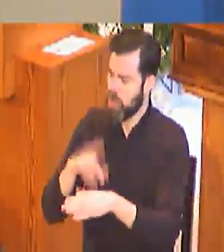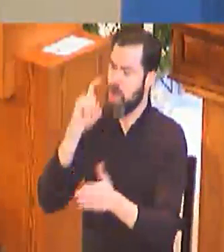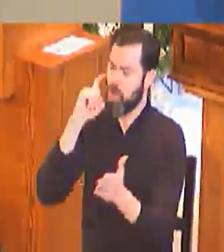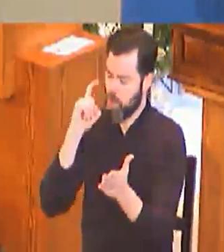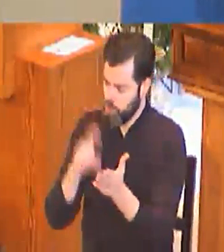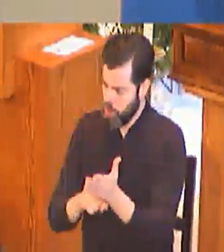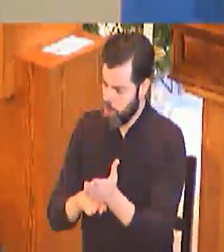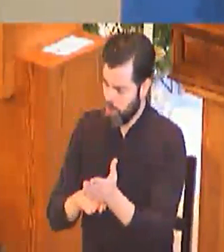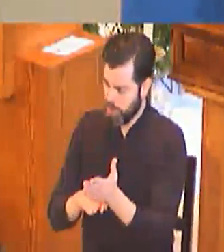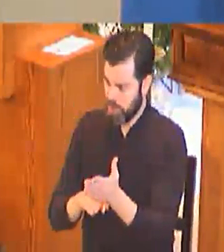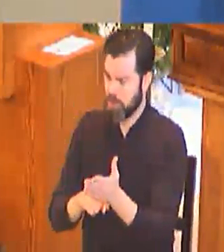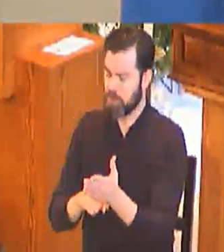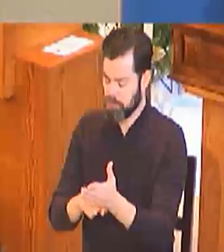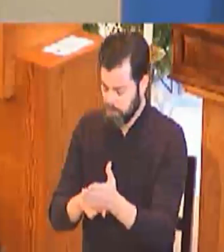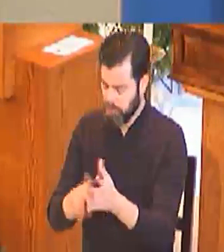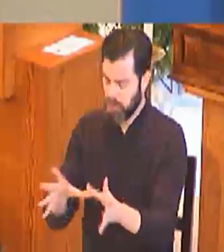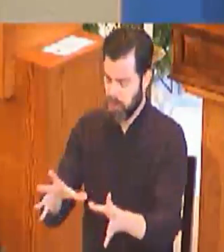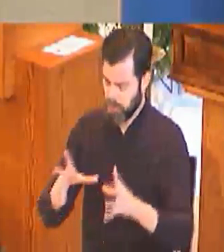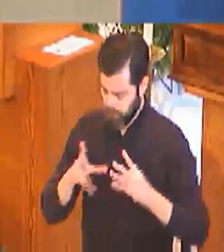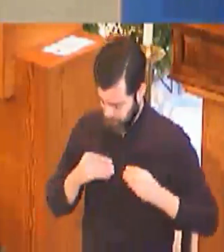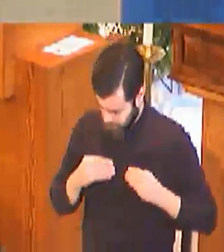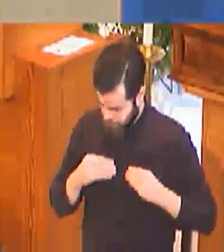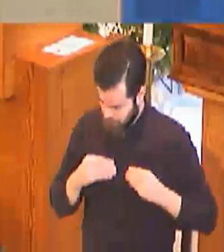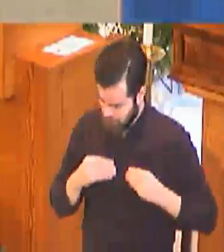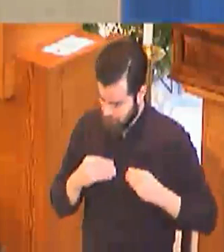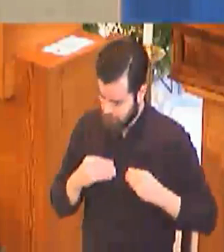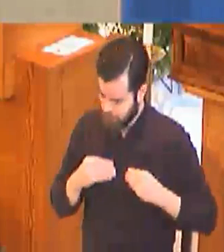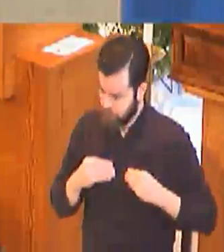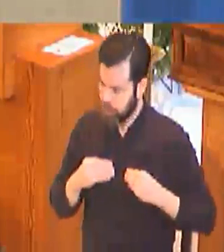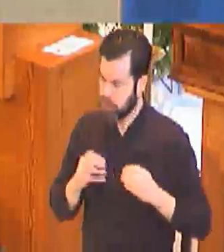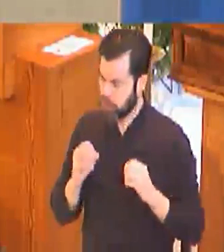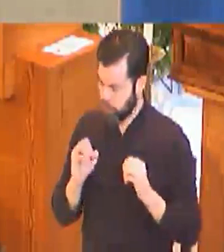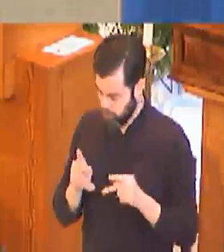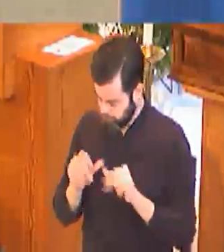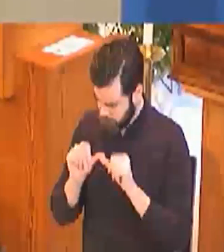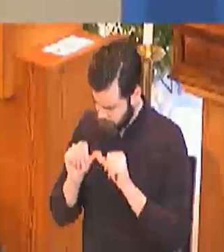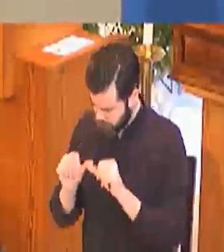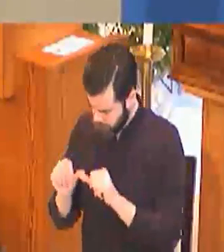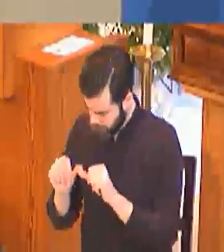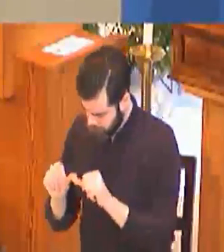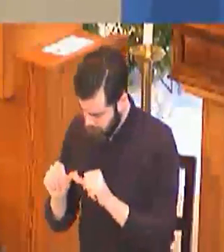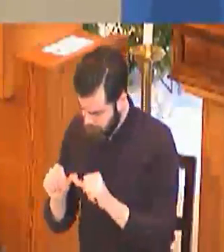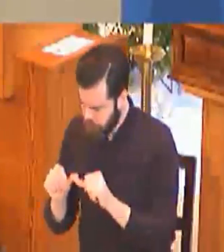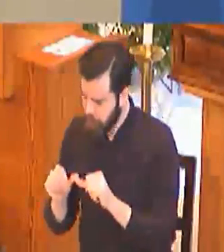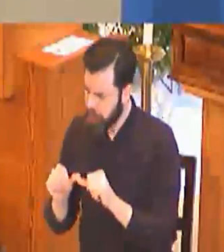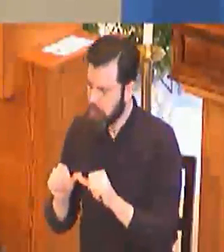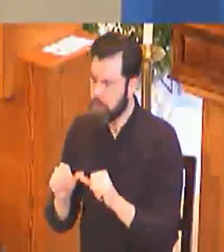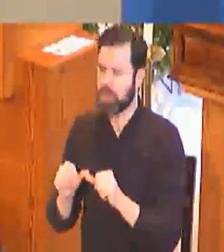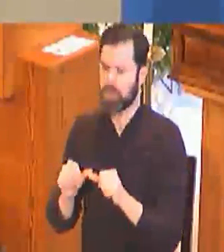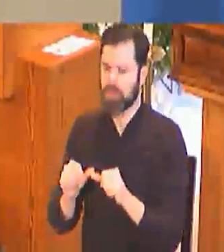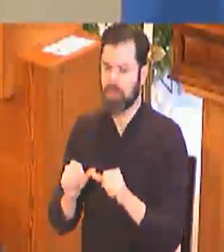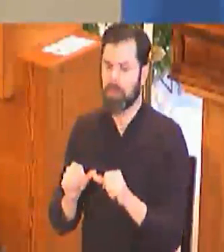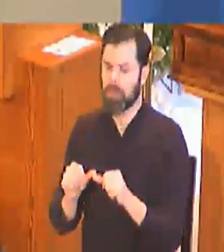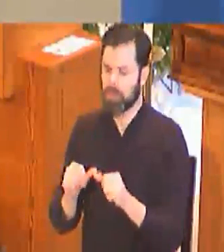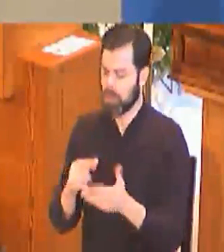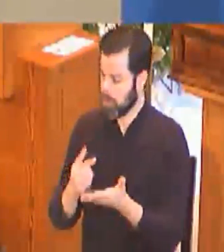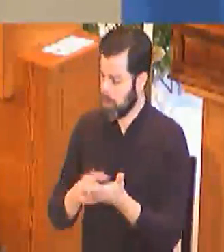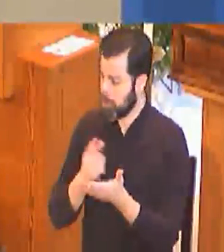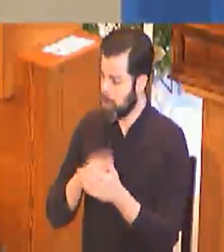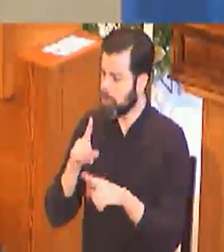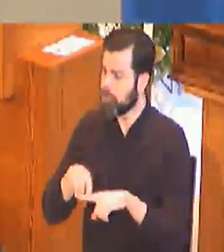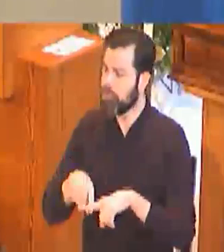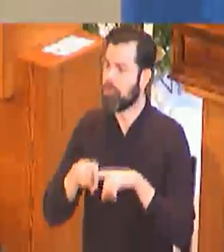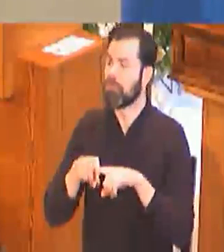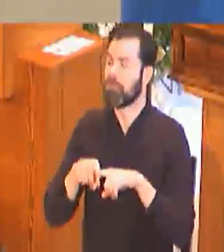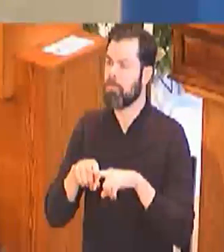part of your highest good. And stop in the midst of the upheaval and you know, we talk